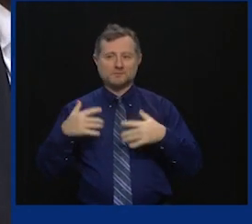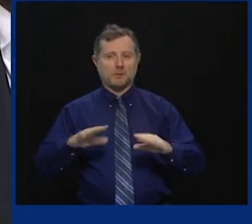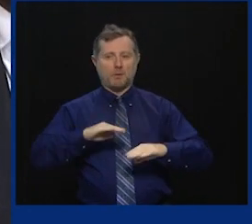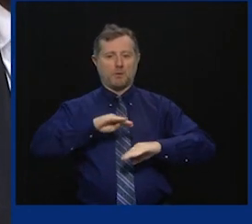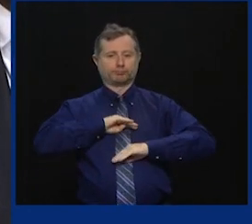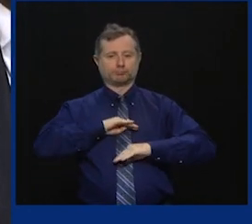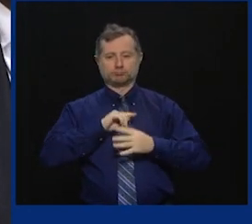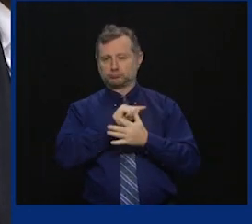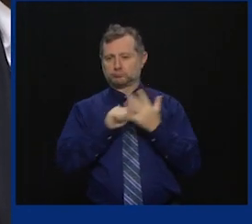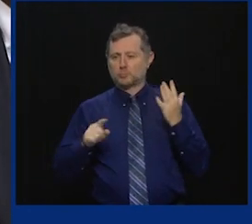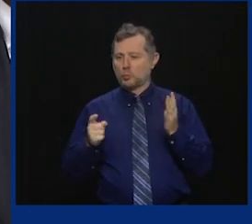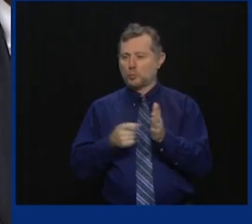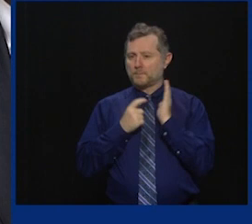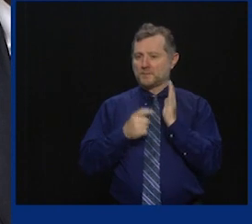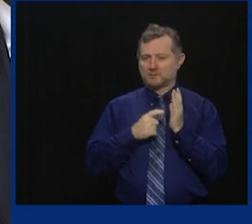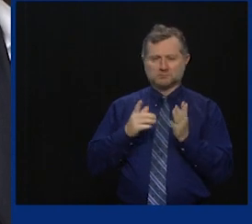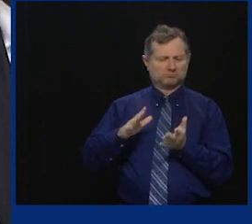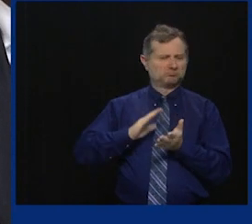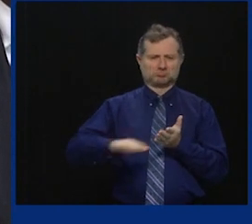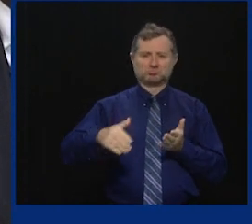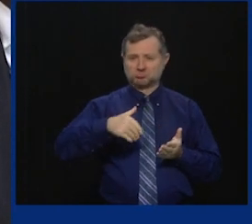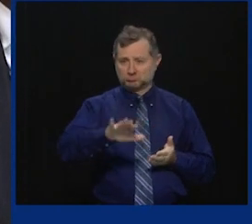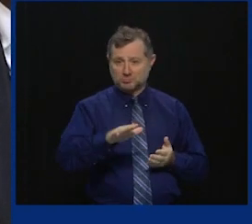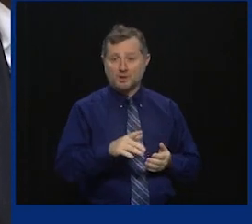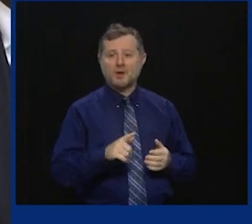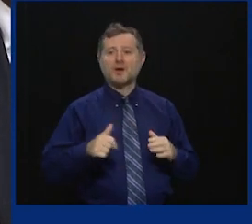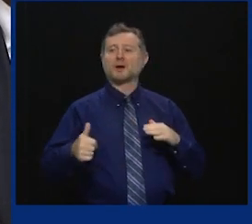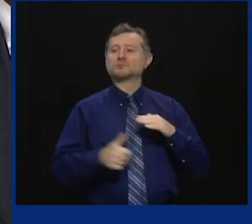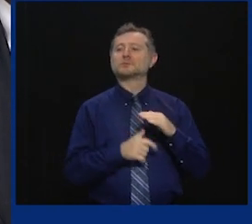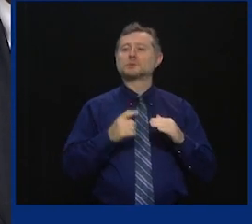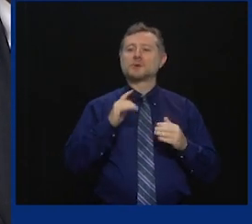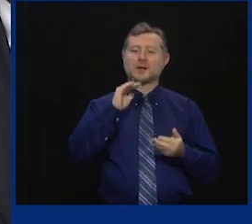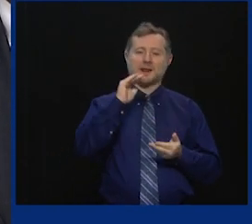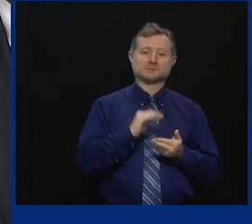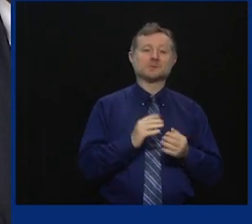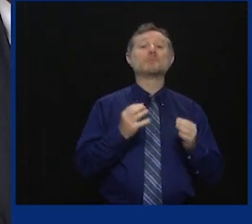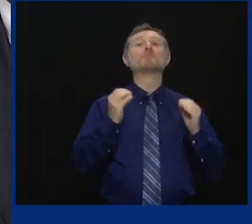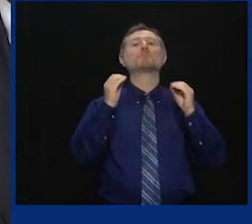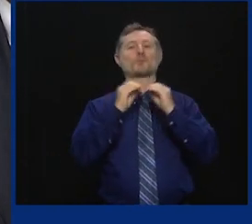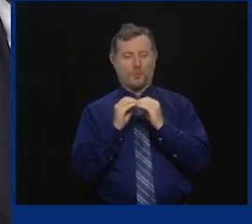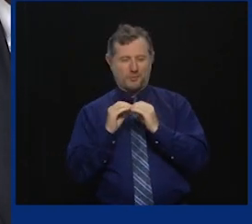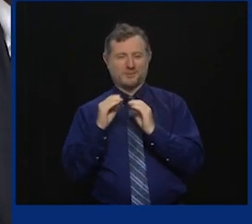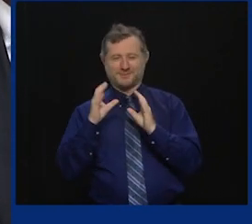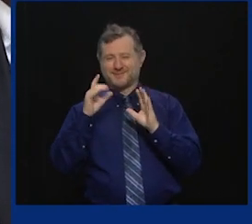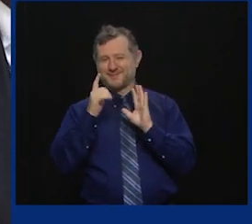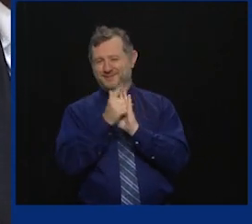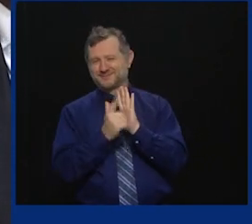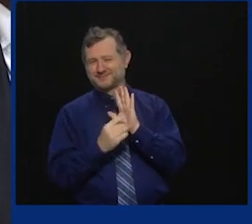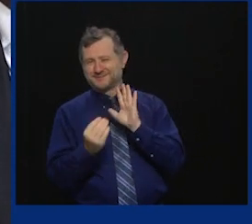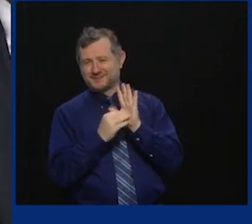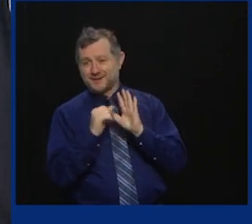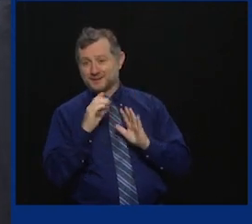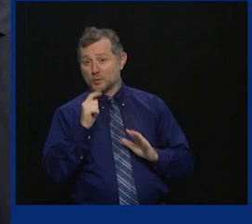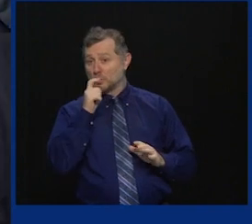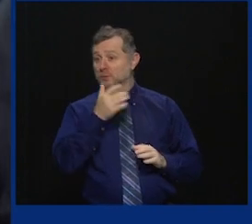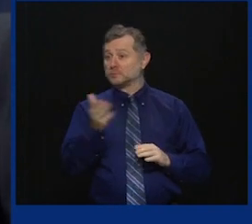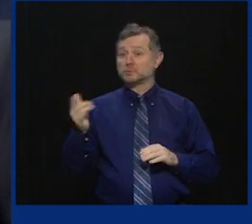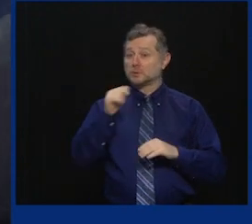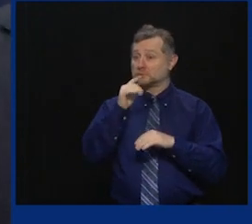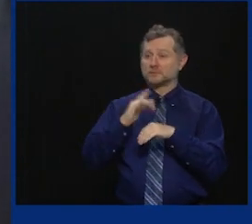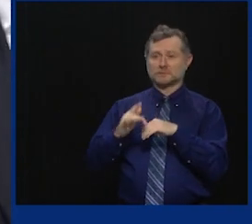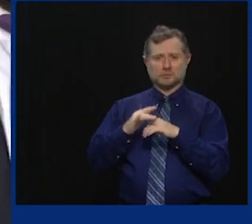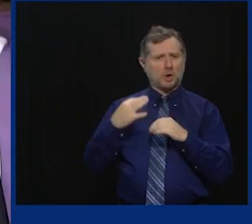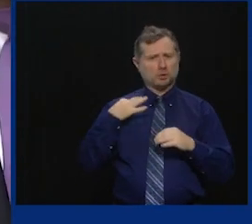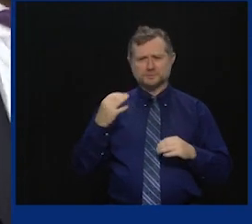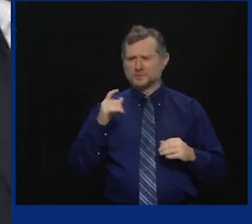is more. So we've have that universe of people that are eligible today, and I thought there is no reason to make them wait